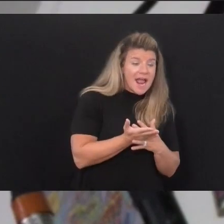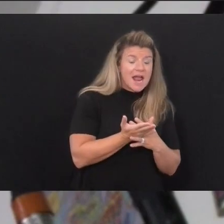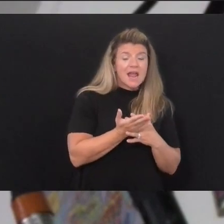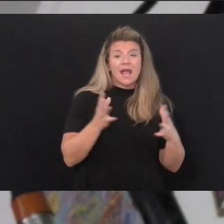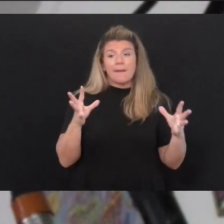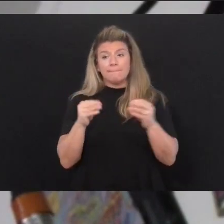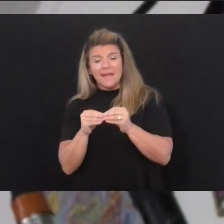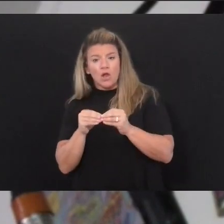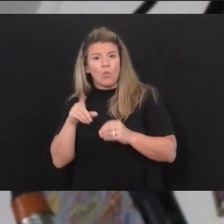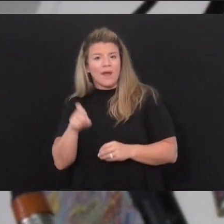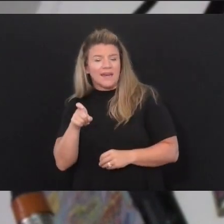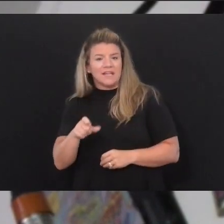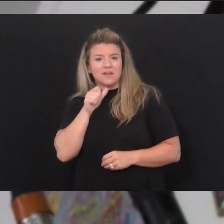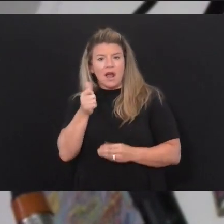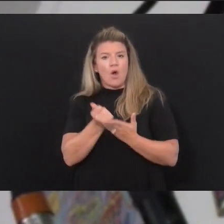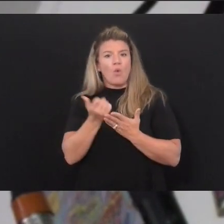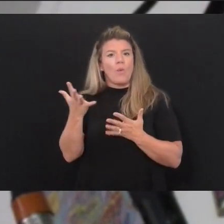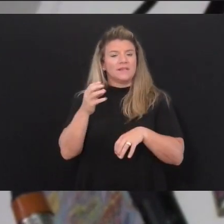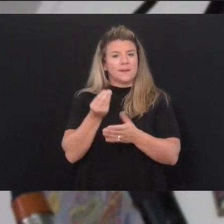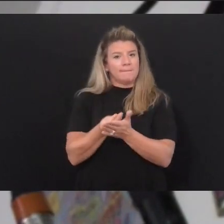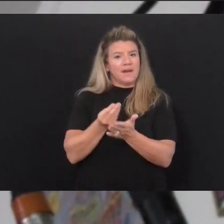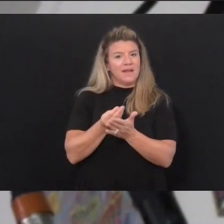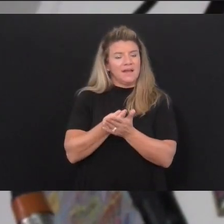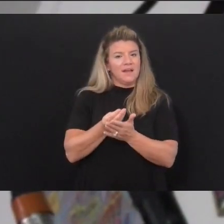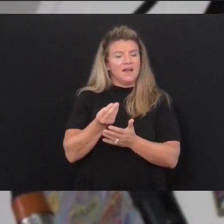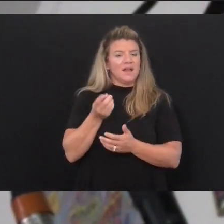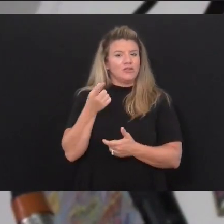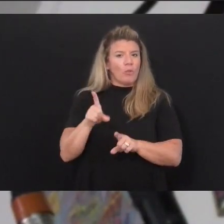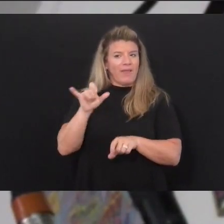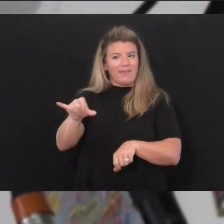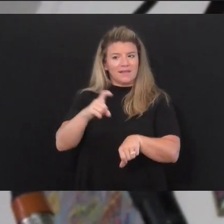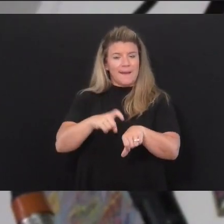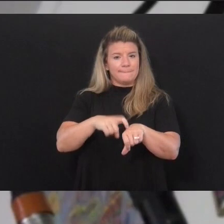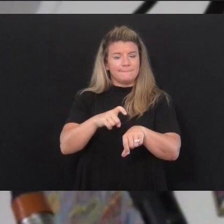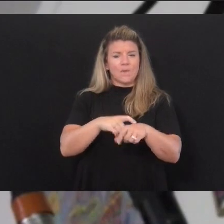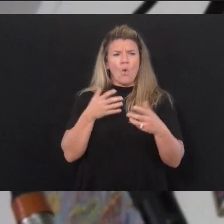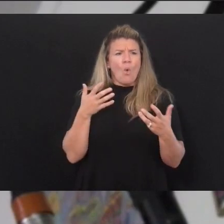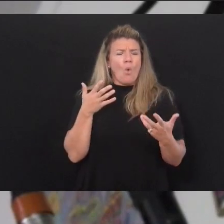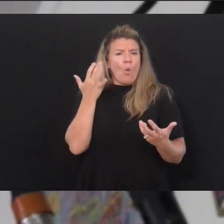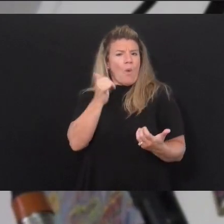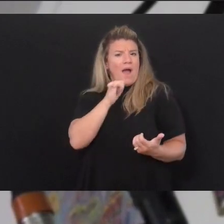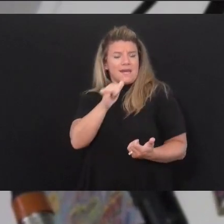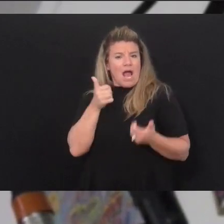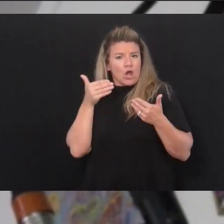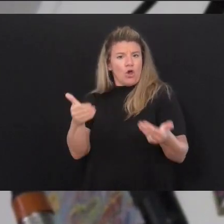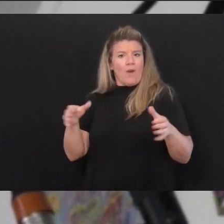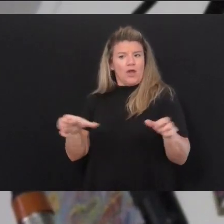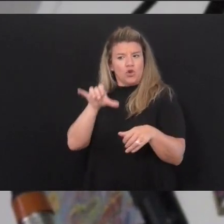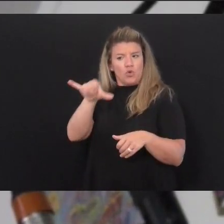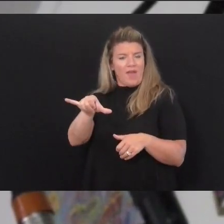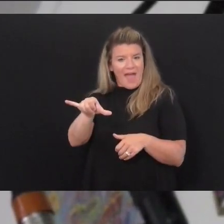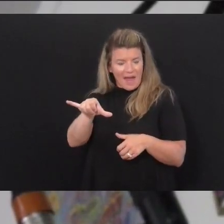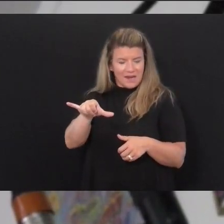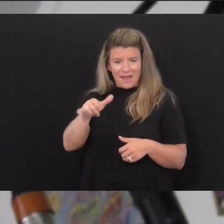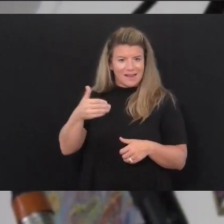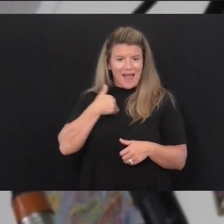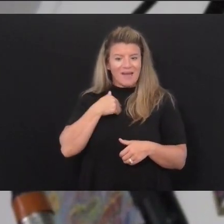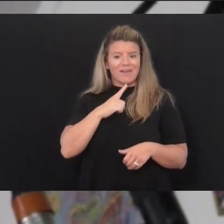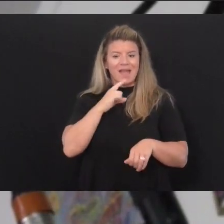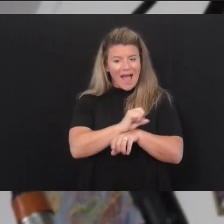Good afternoon, everyone. I am very pleased to introduce Dr. Amjad to